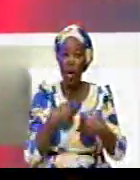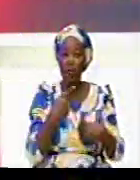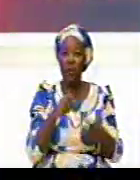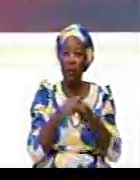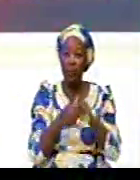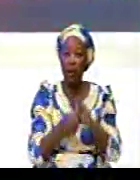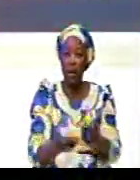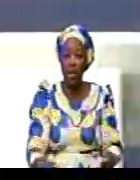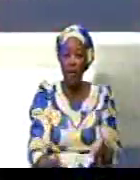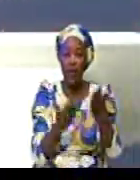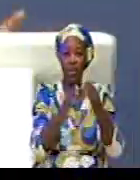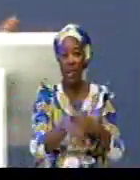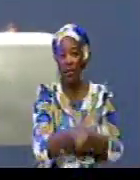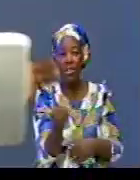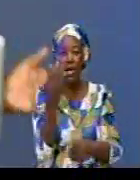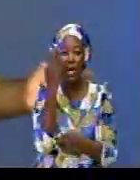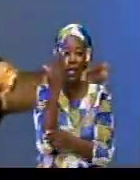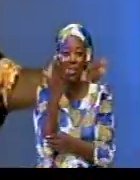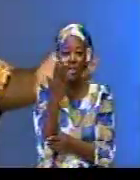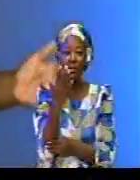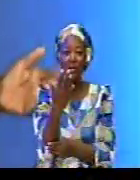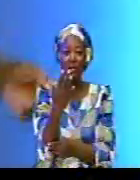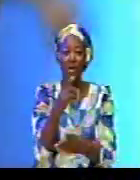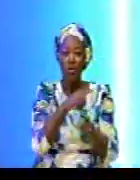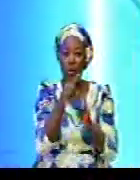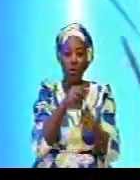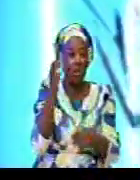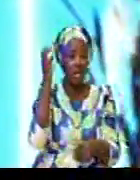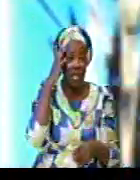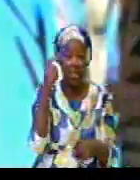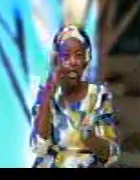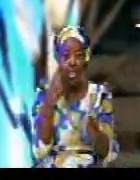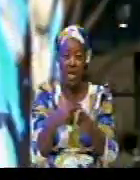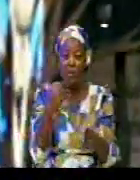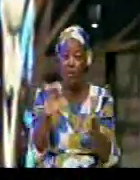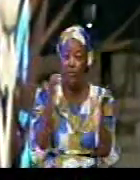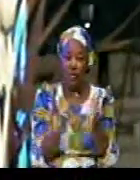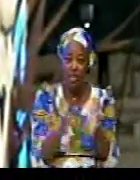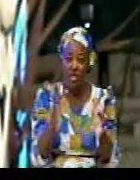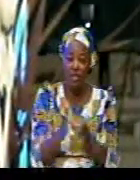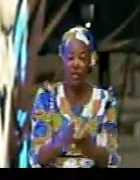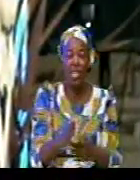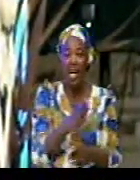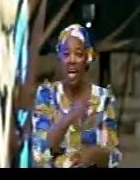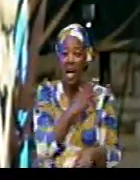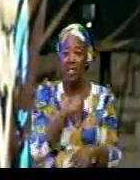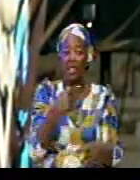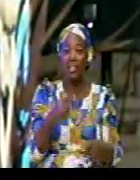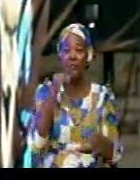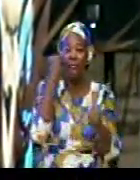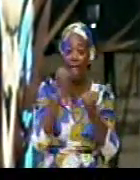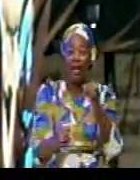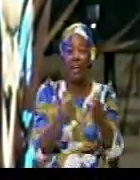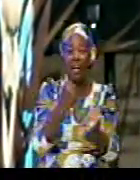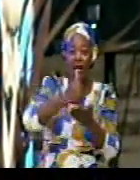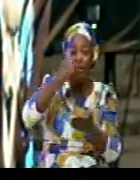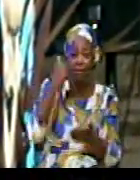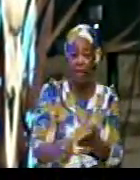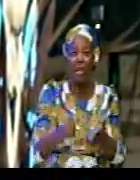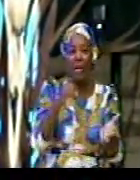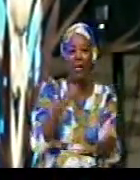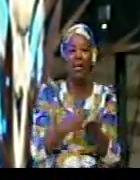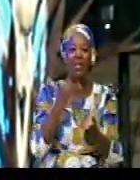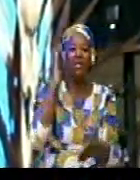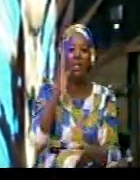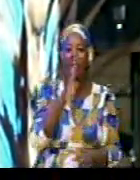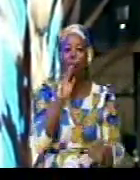If you are sick, lay your hand. When you have the problem, raise up the other hand. When you hear the name of